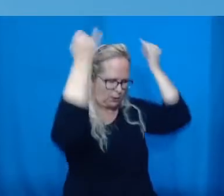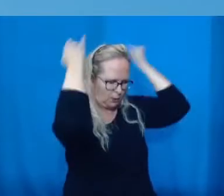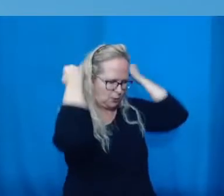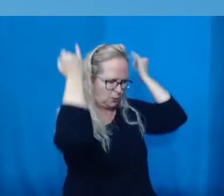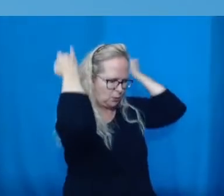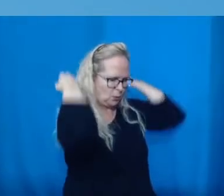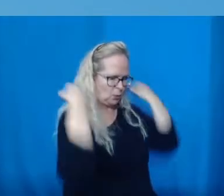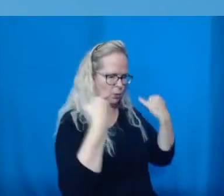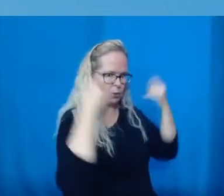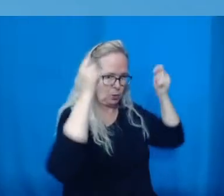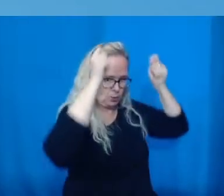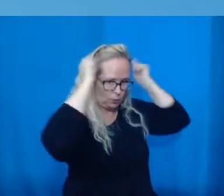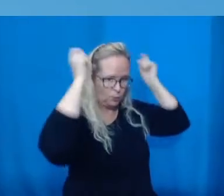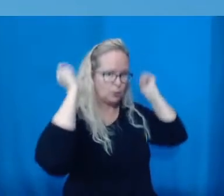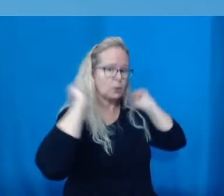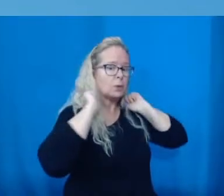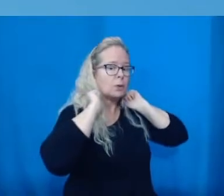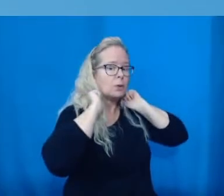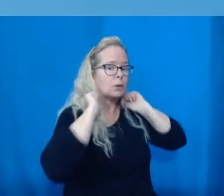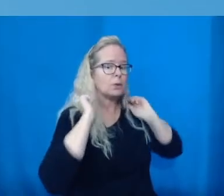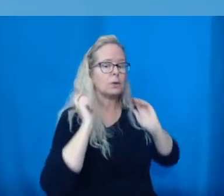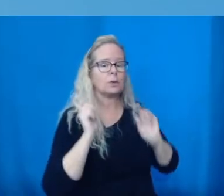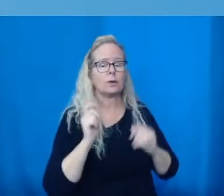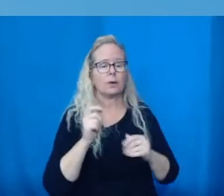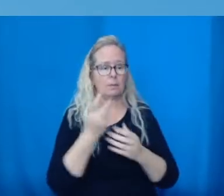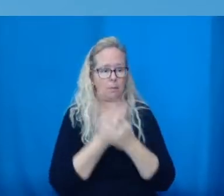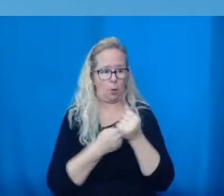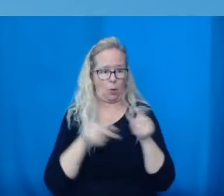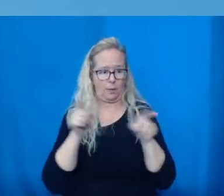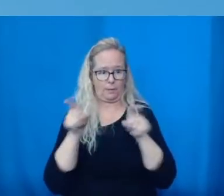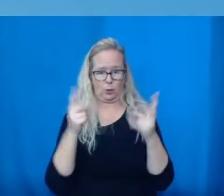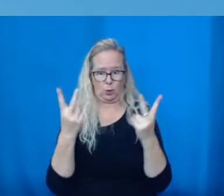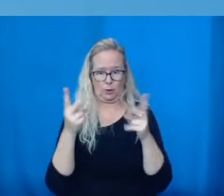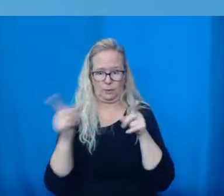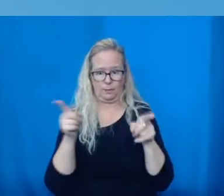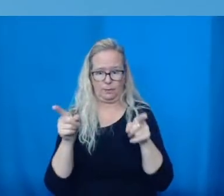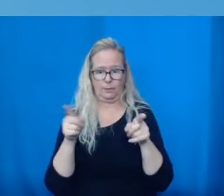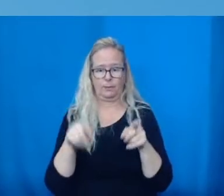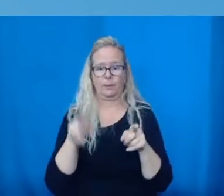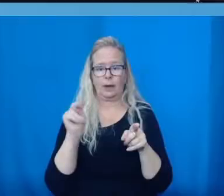masks because they have a much better face fit. Next slide, please.